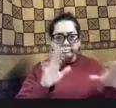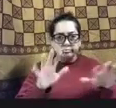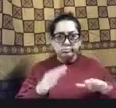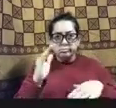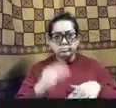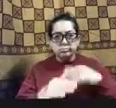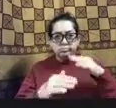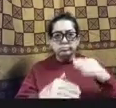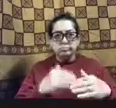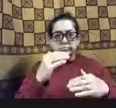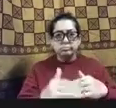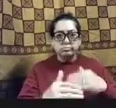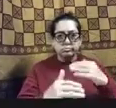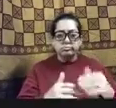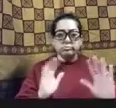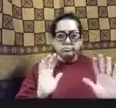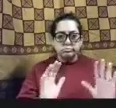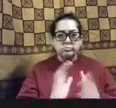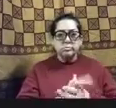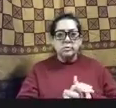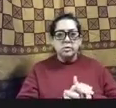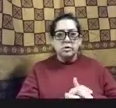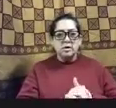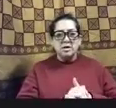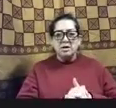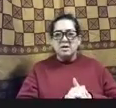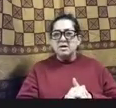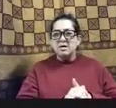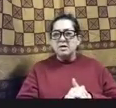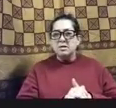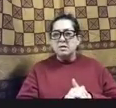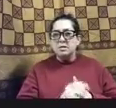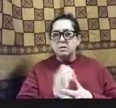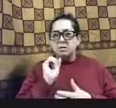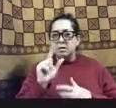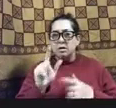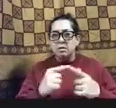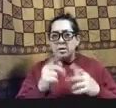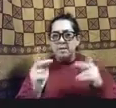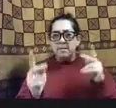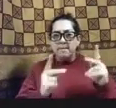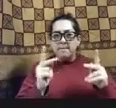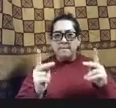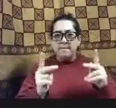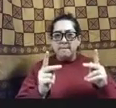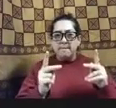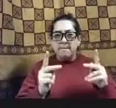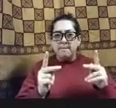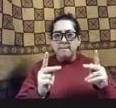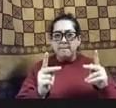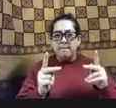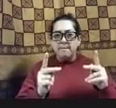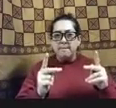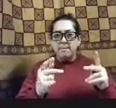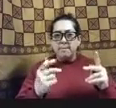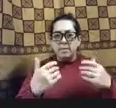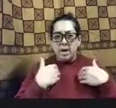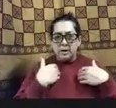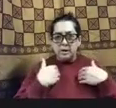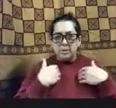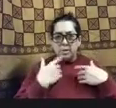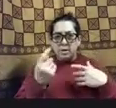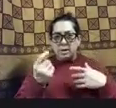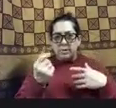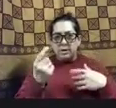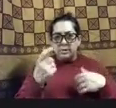steps. Yeah, and it's all about people, something attainable, right? Just little bits at a